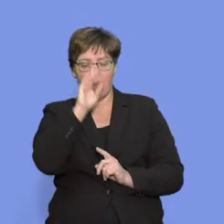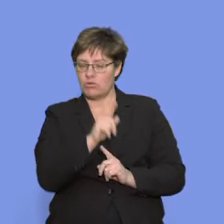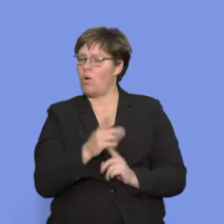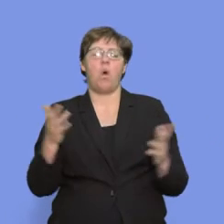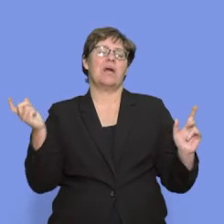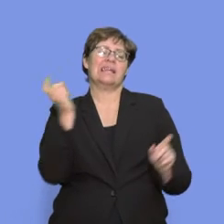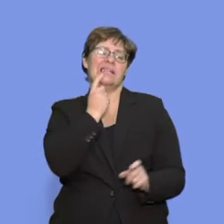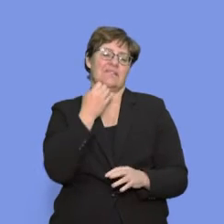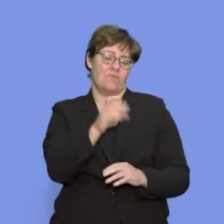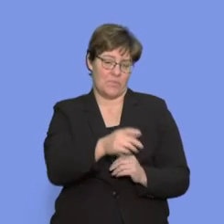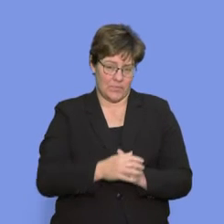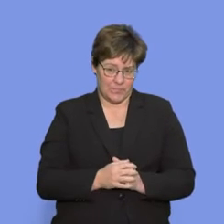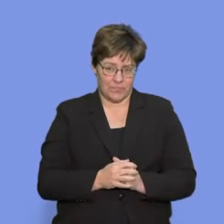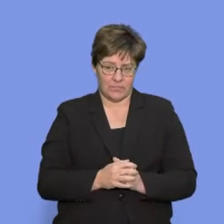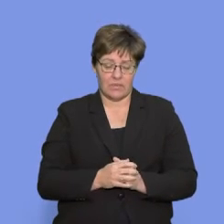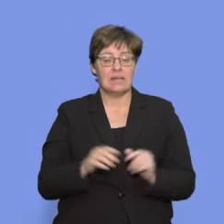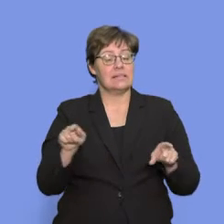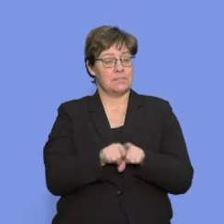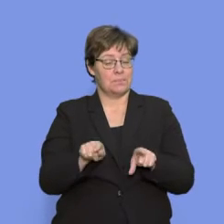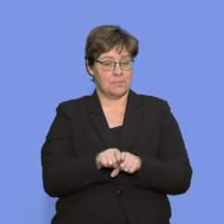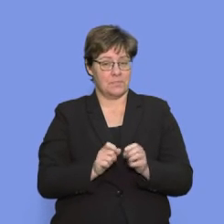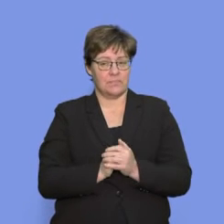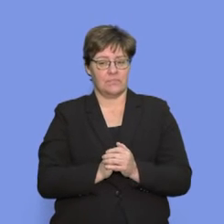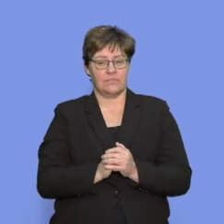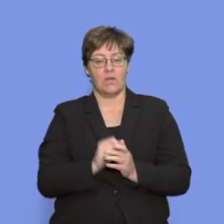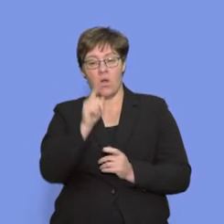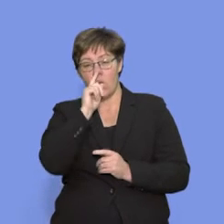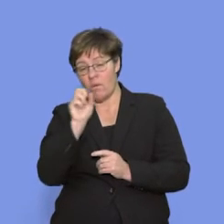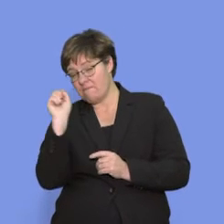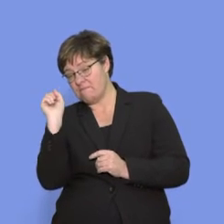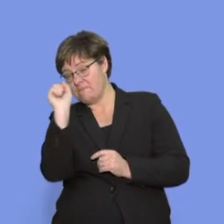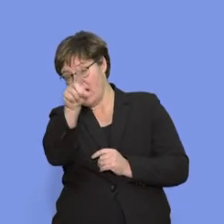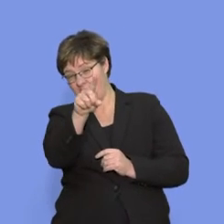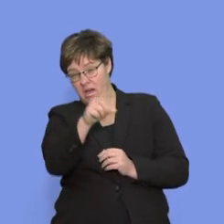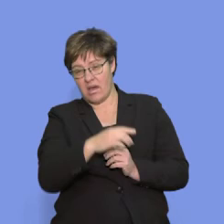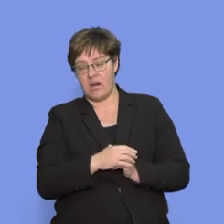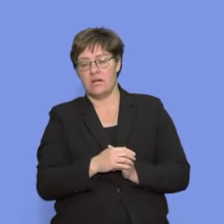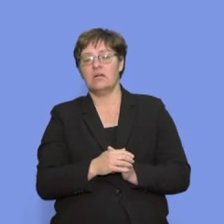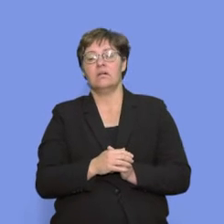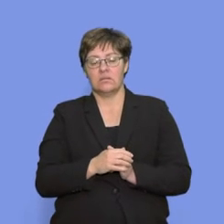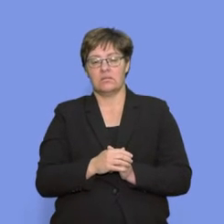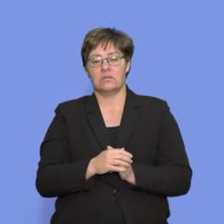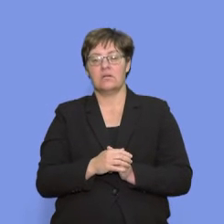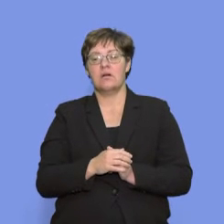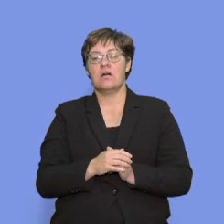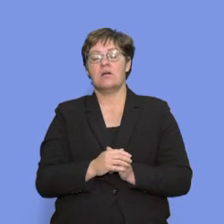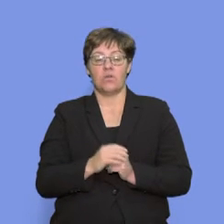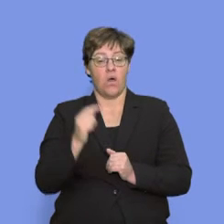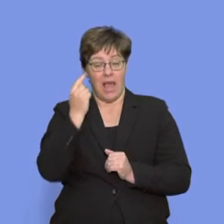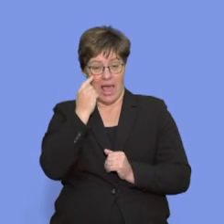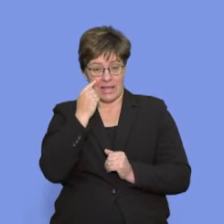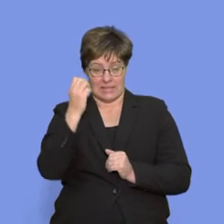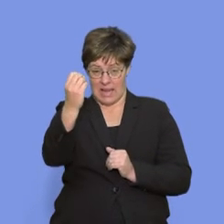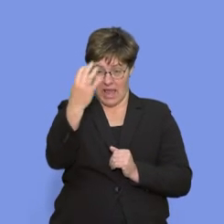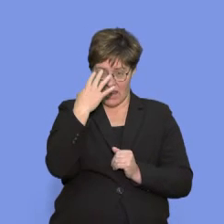be difficult for you. Also, when you look at a distant object, you'll see the light rays reaching your eyes don't